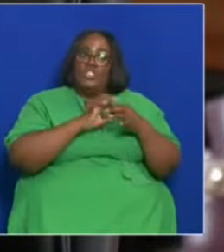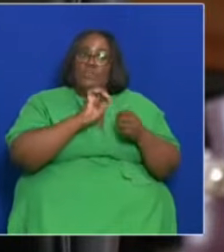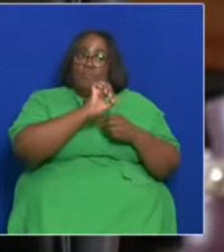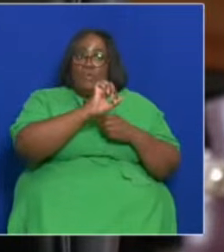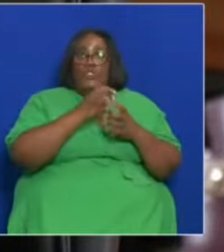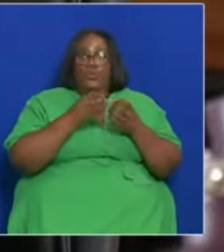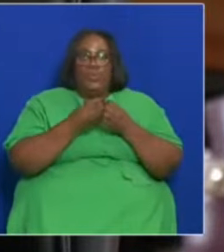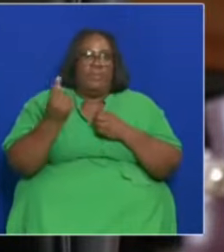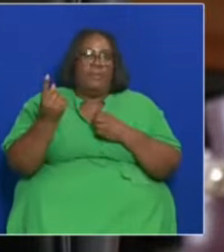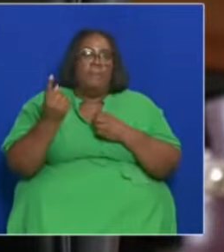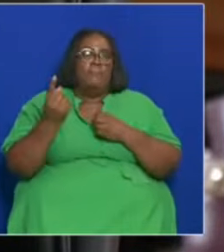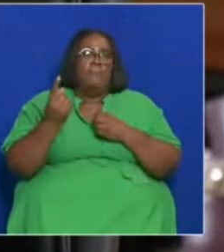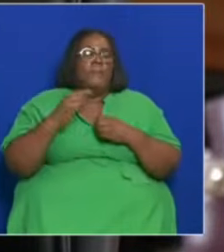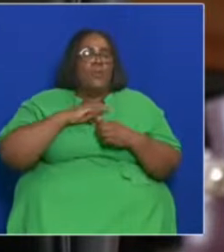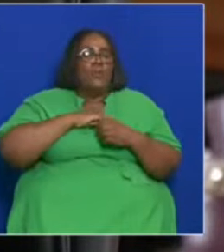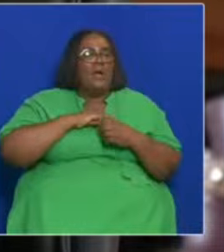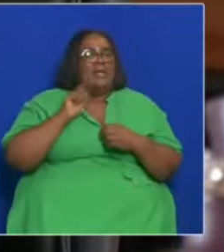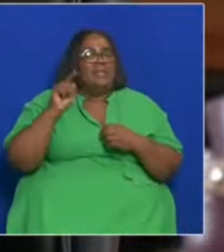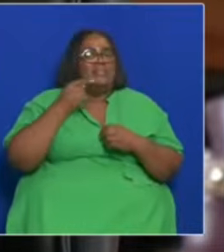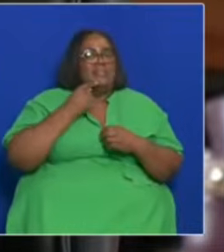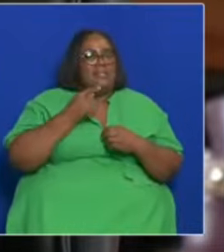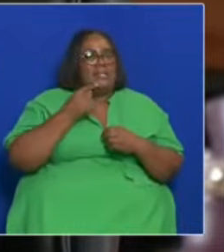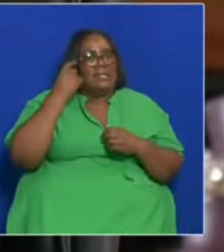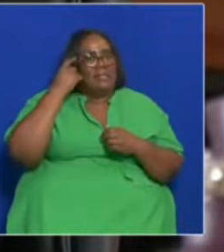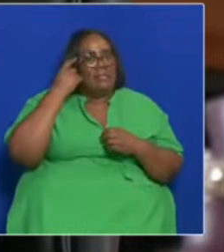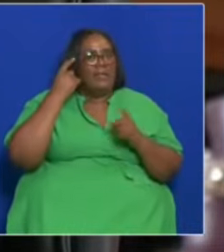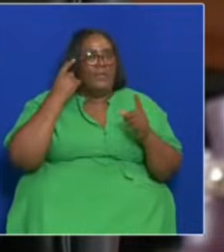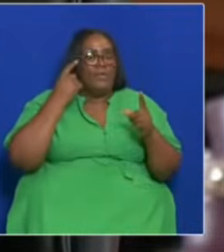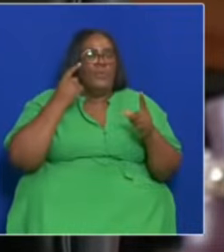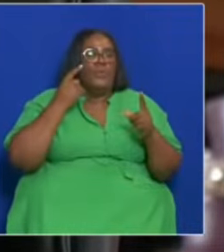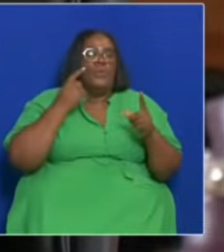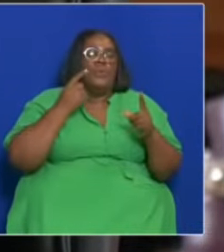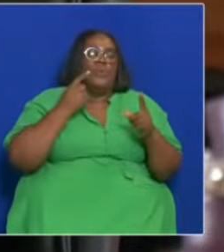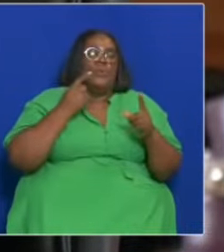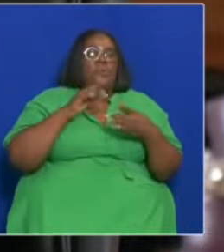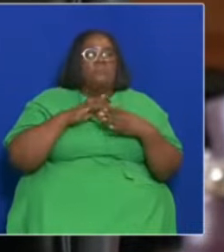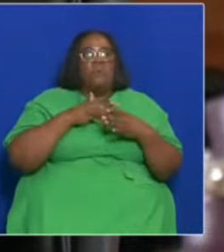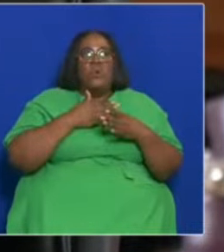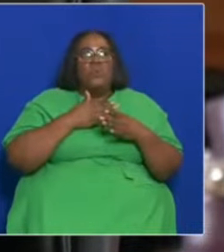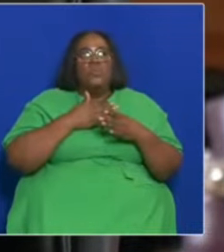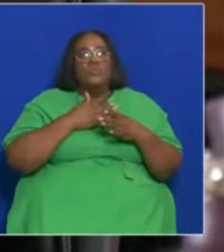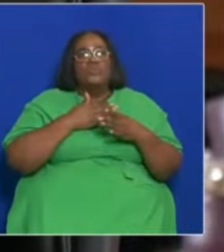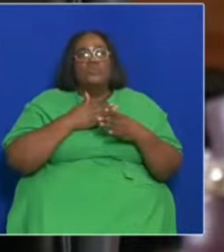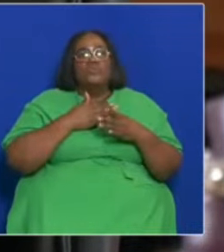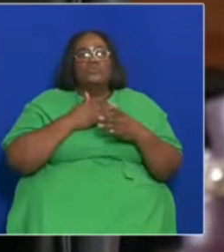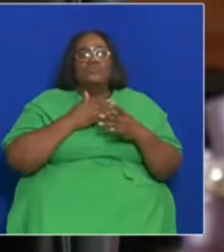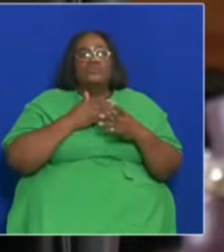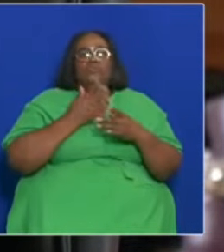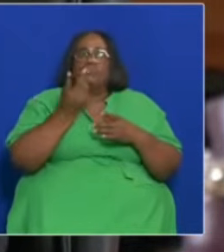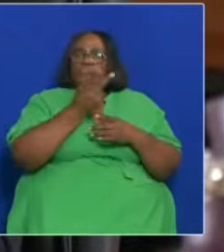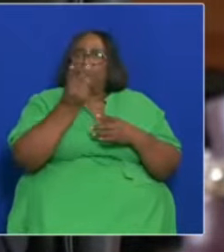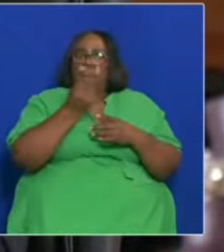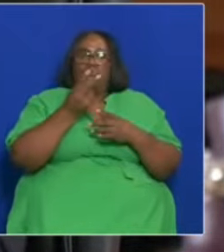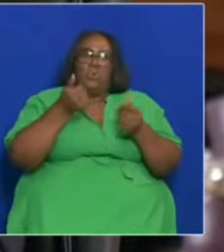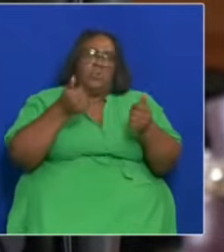says he thinks this campaign is because of your history with each other.